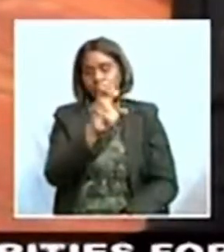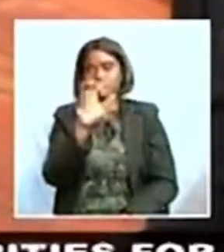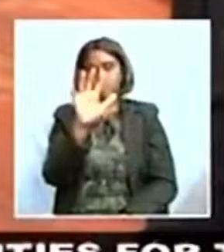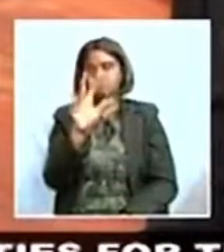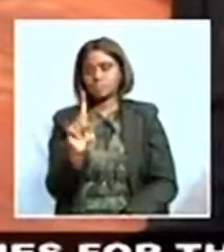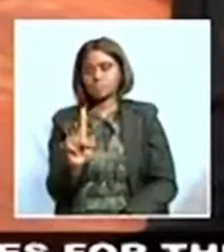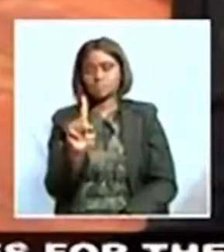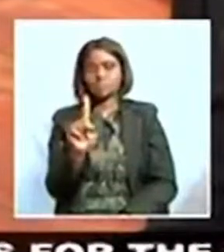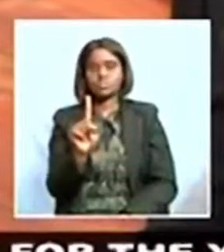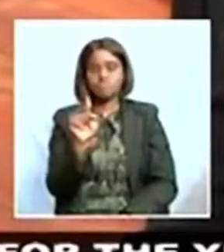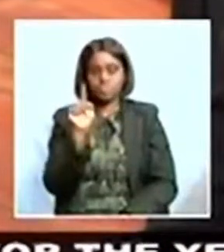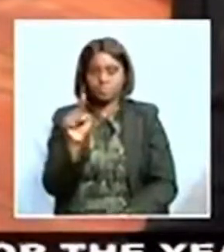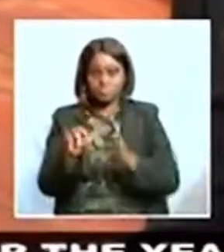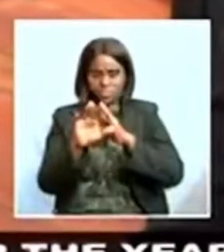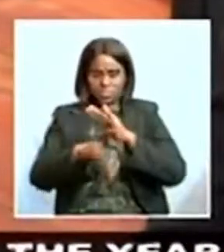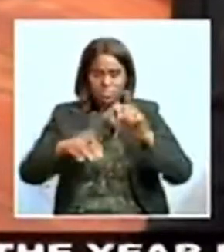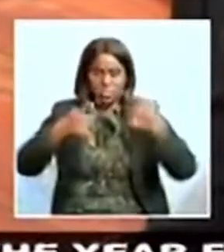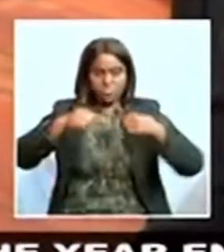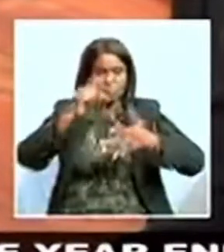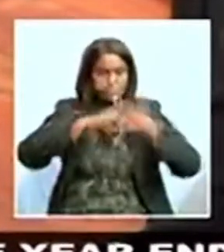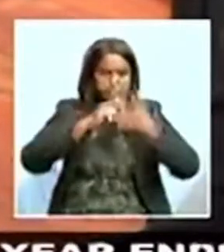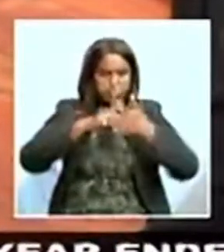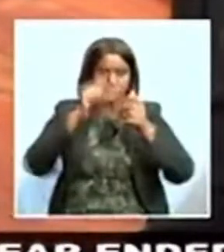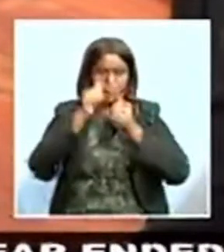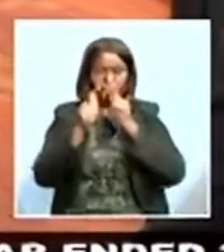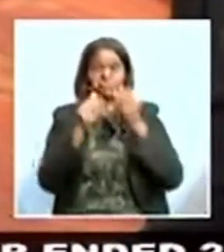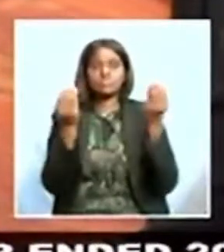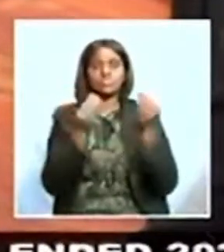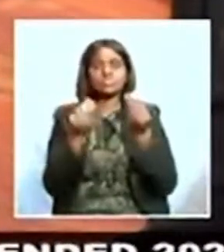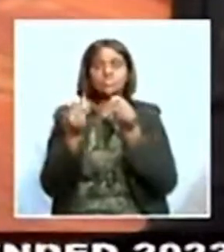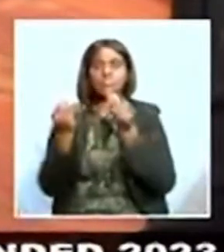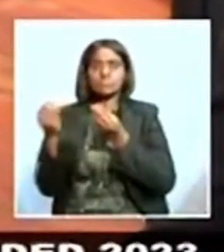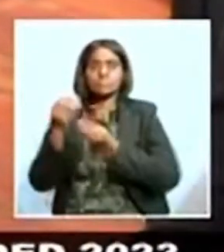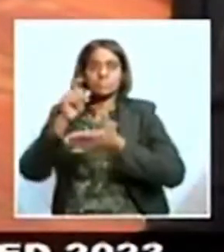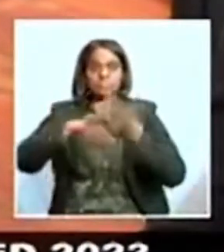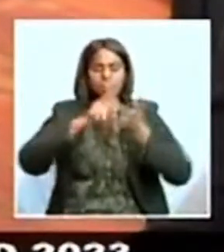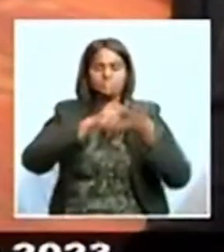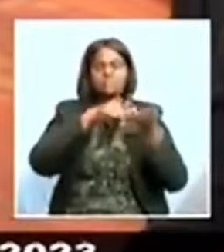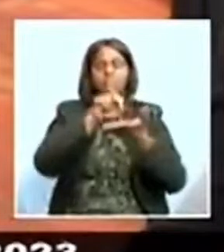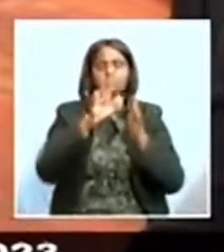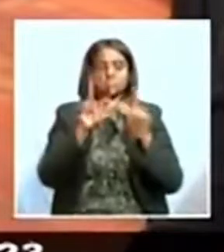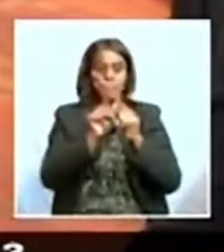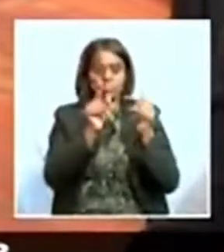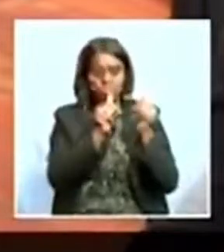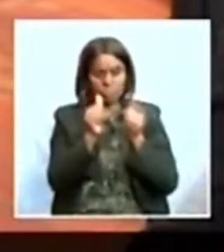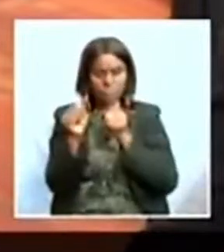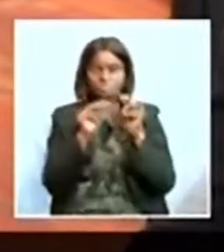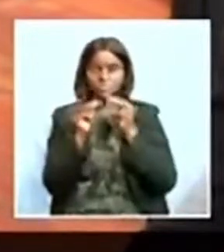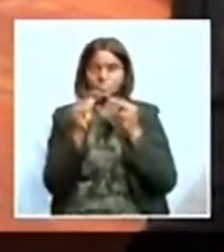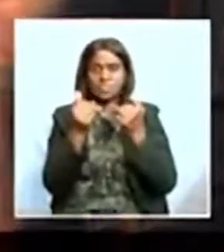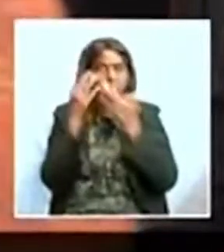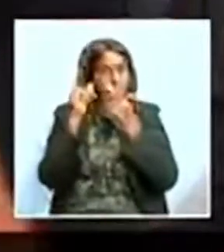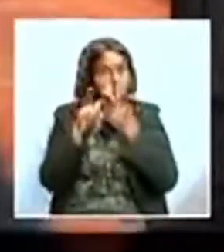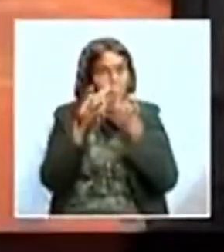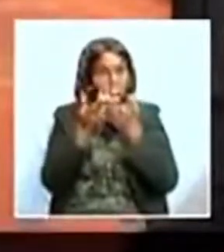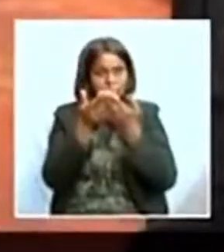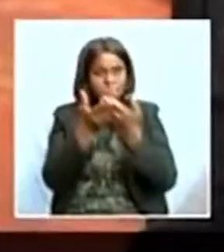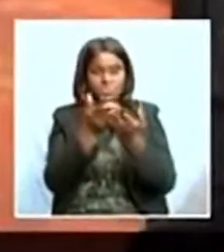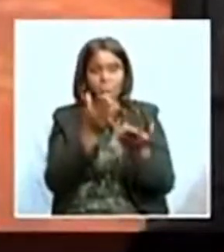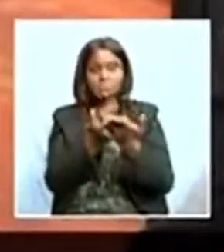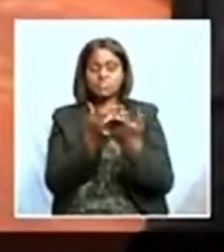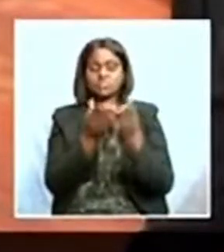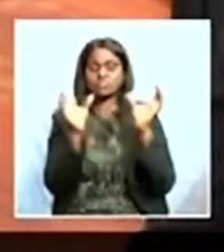107,351 under local taxes due to resistance by ratepayers. Action taken: management wishes to submit that